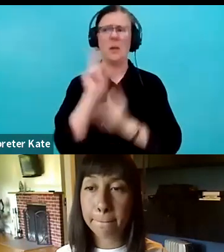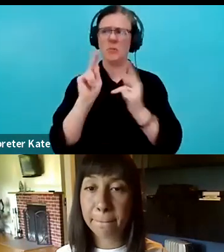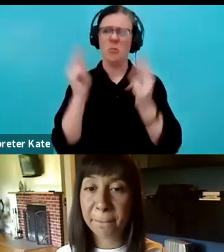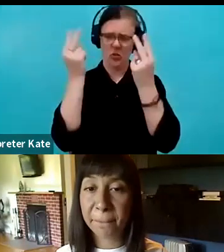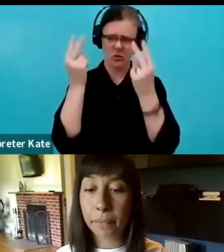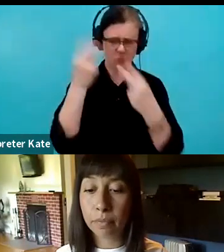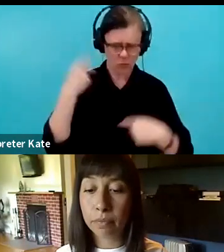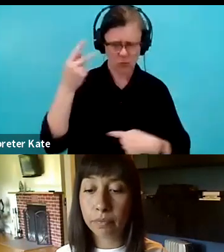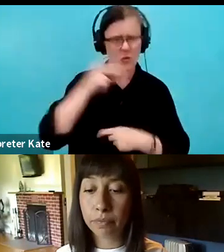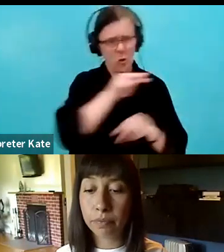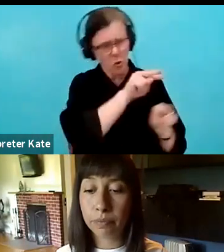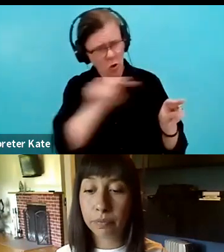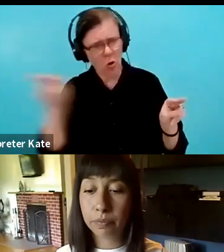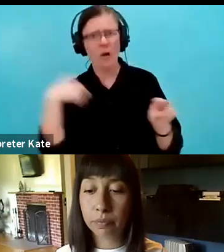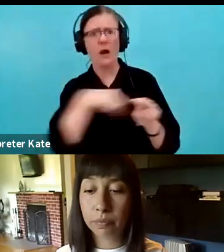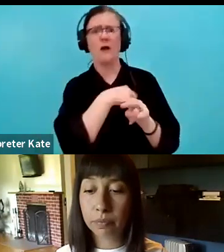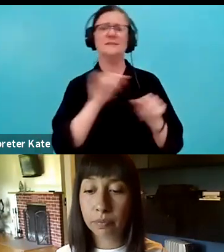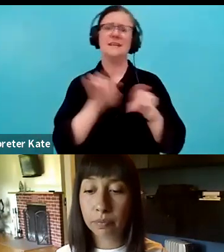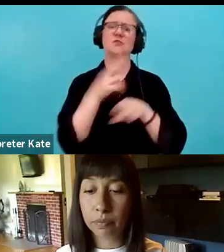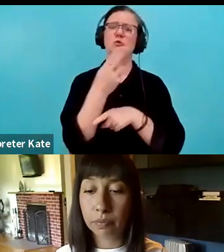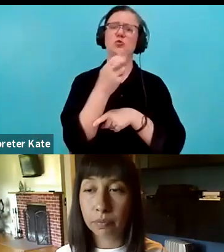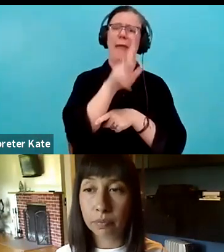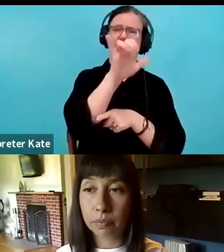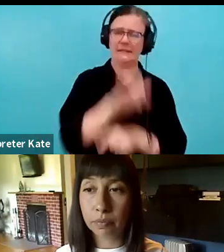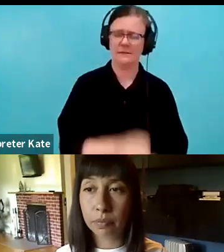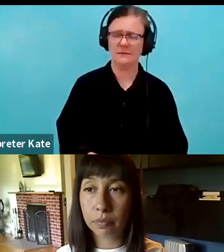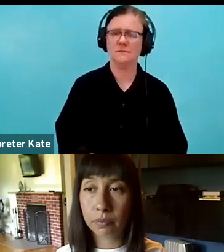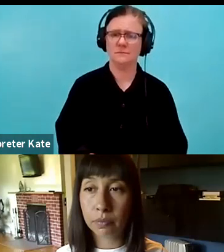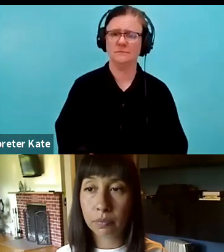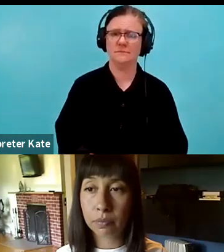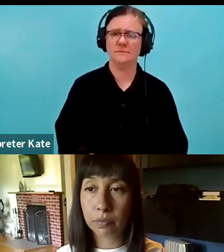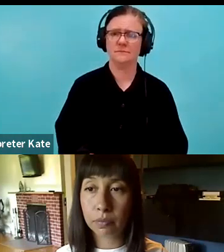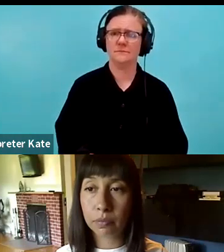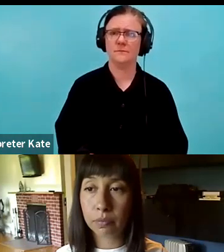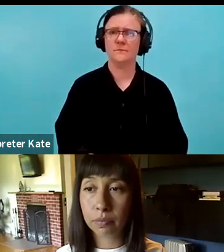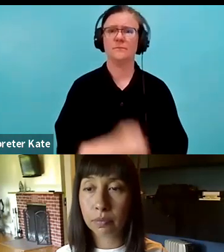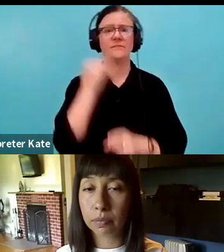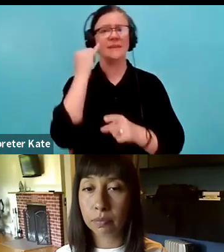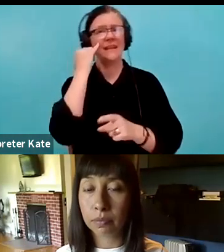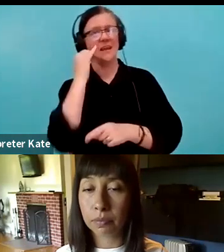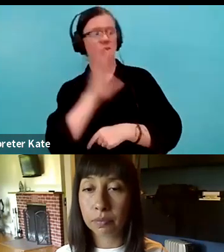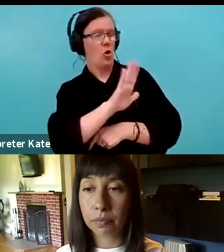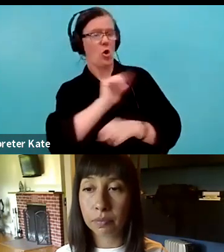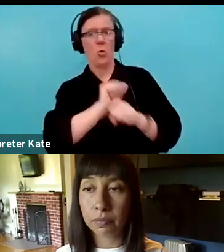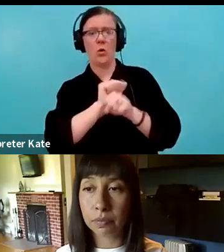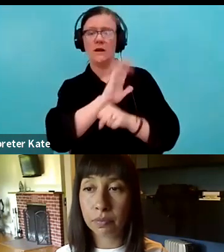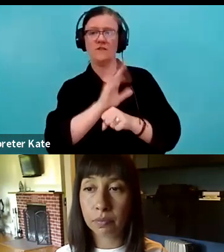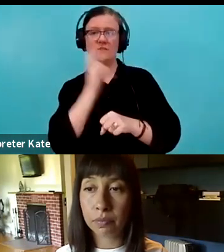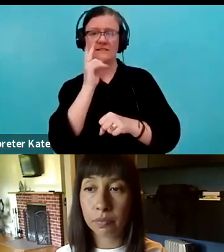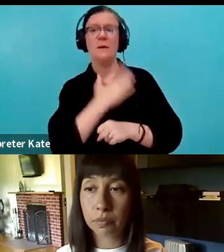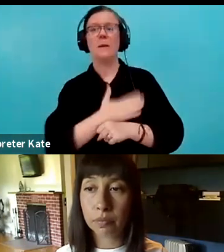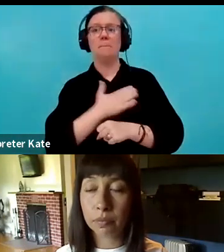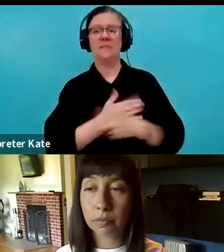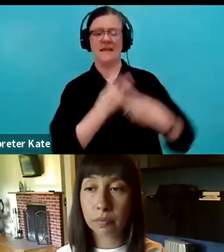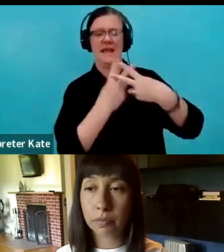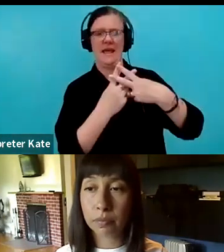We deserve an opportunity to contribute to society. If you are unfamiliar with Stacy's work, I invite you to find the